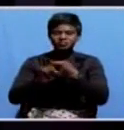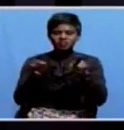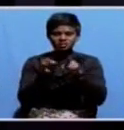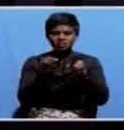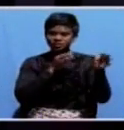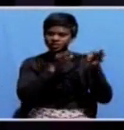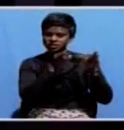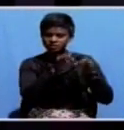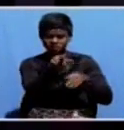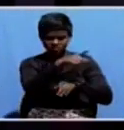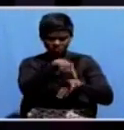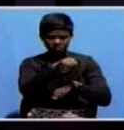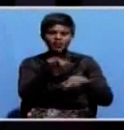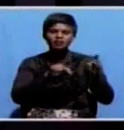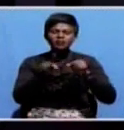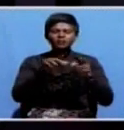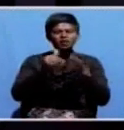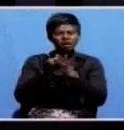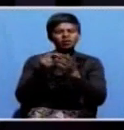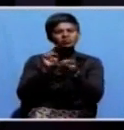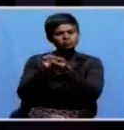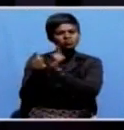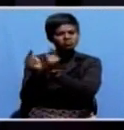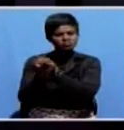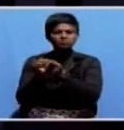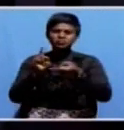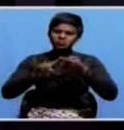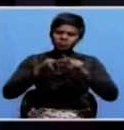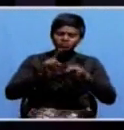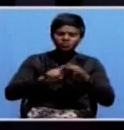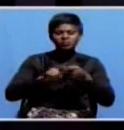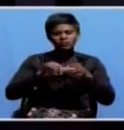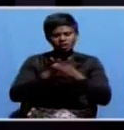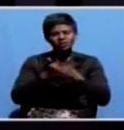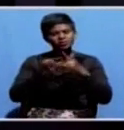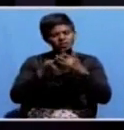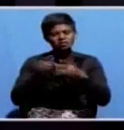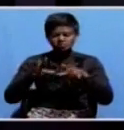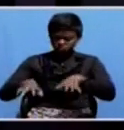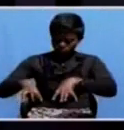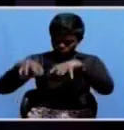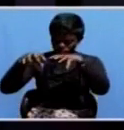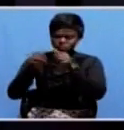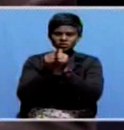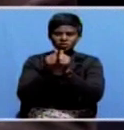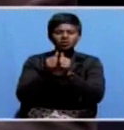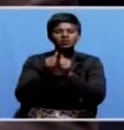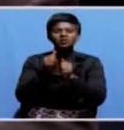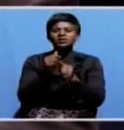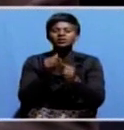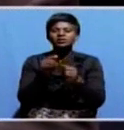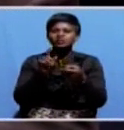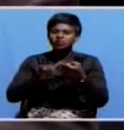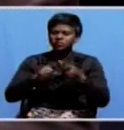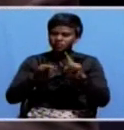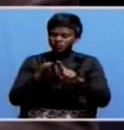to the viewer exactly how did you interact with Dr. Chiluba? How does your friendship, how far does your friendship go? Our